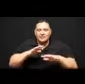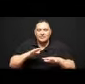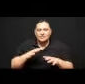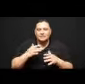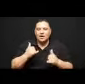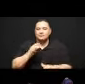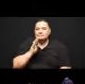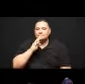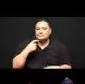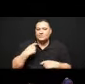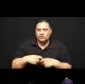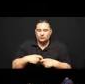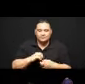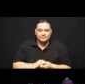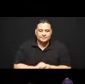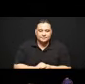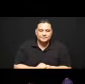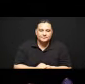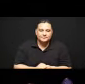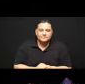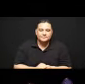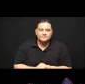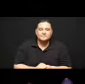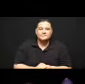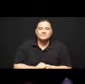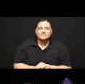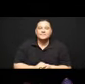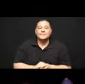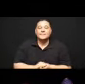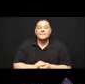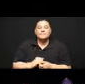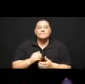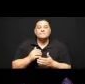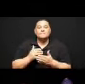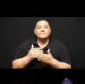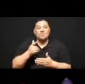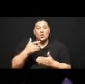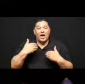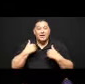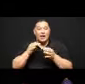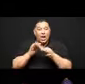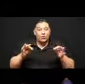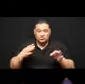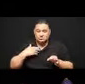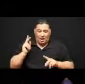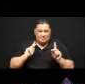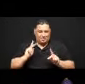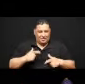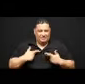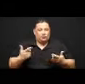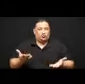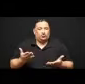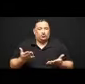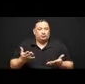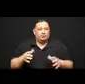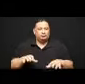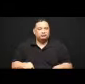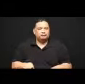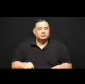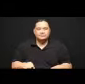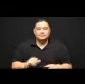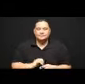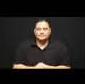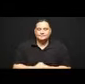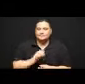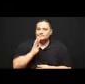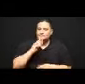aquí. Before you even had a language, my people were here. Mi gente estuvo aquí antes de que los anglosajones